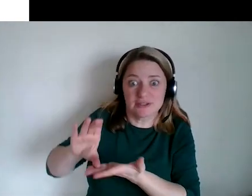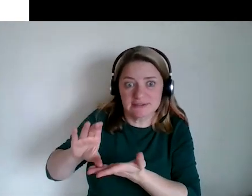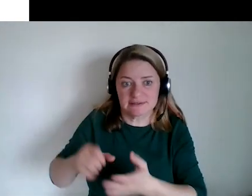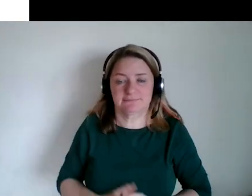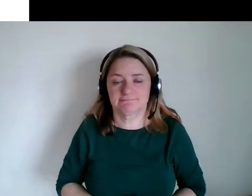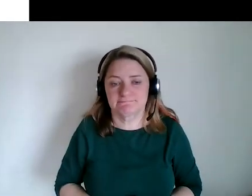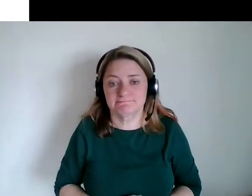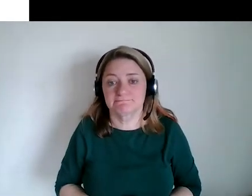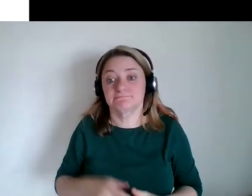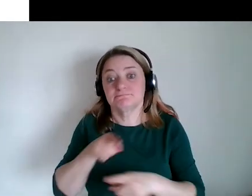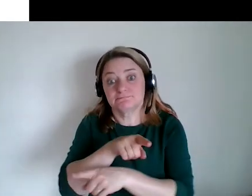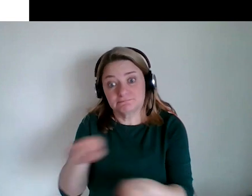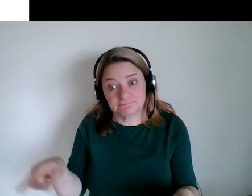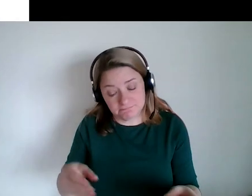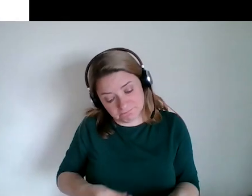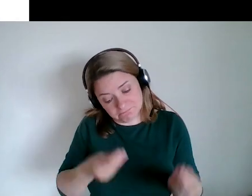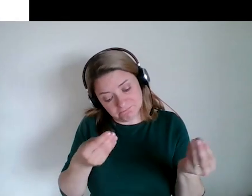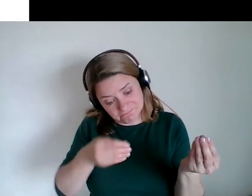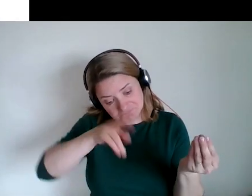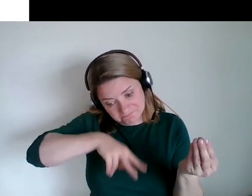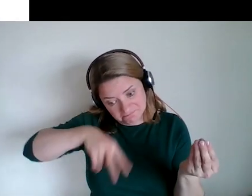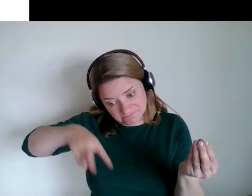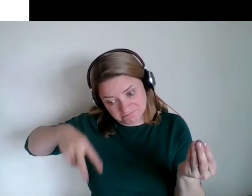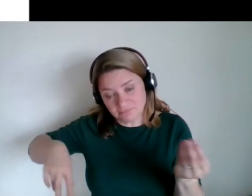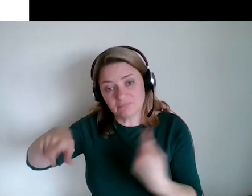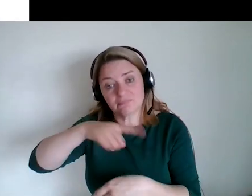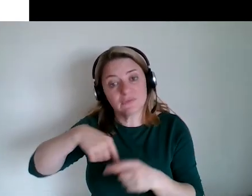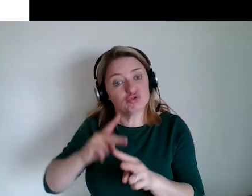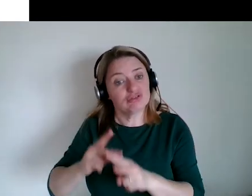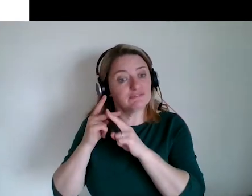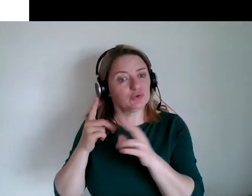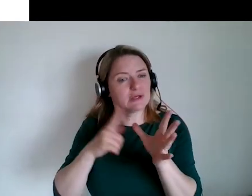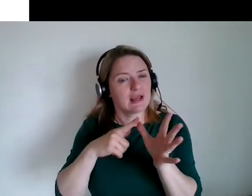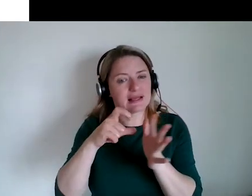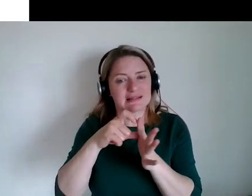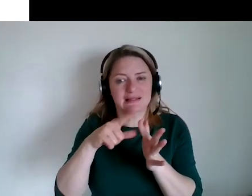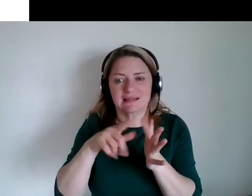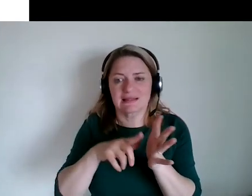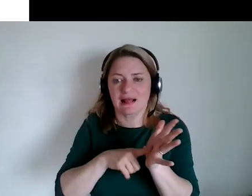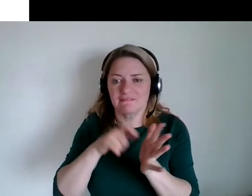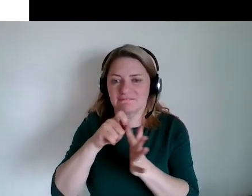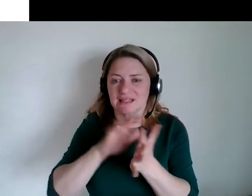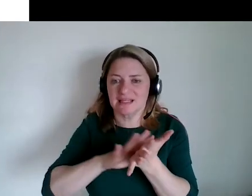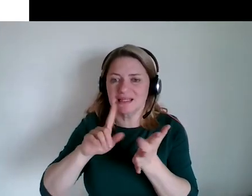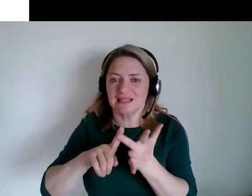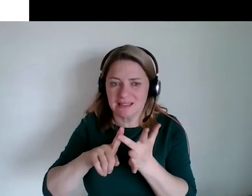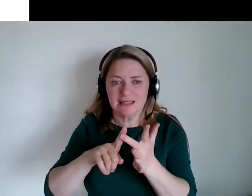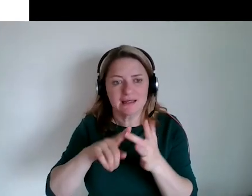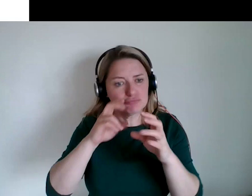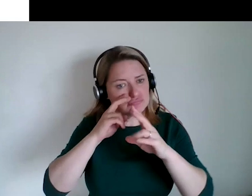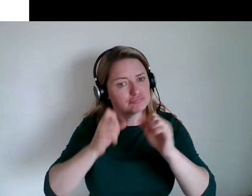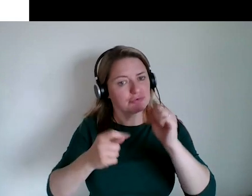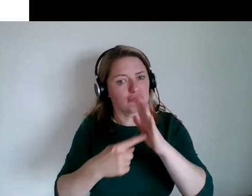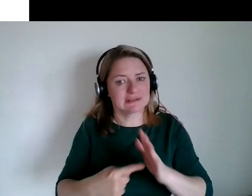reviewed Adelphi findings around priorities for research. I think we'd hoped to set